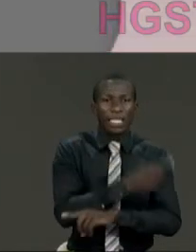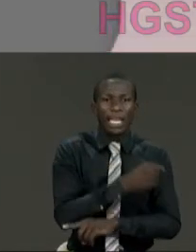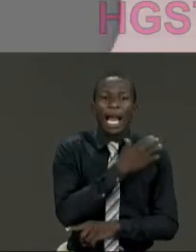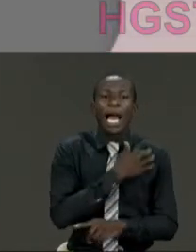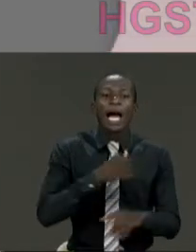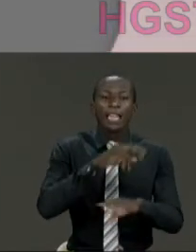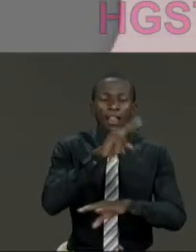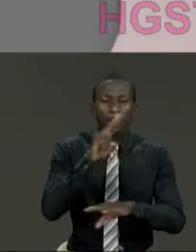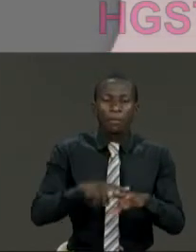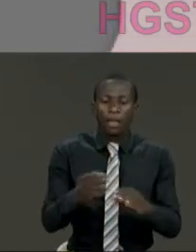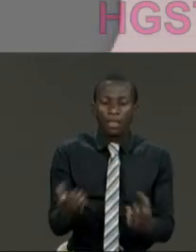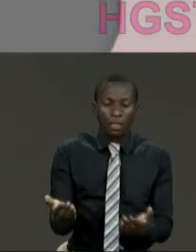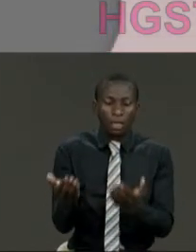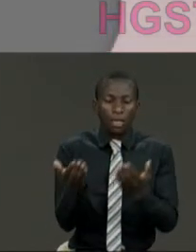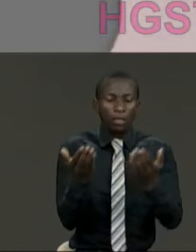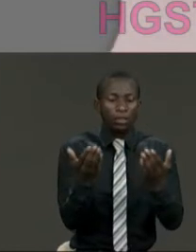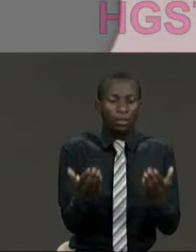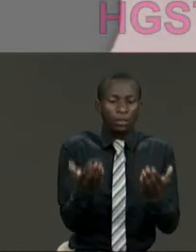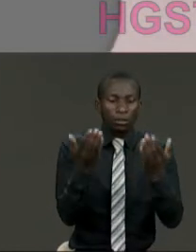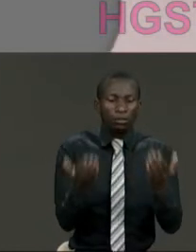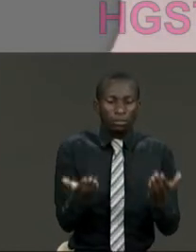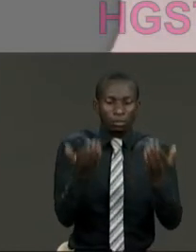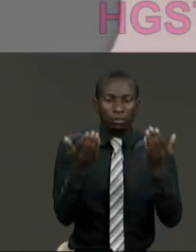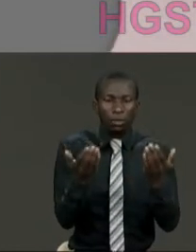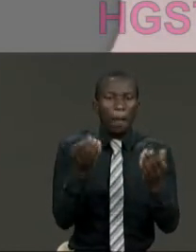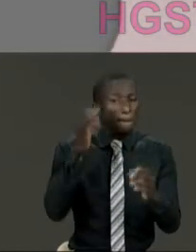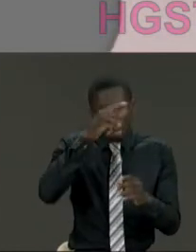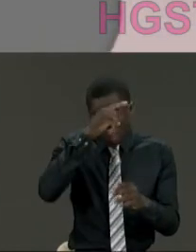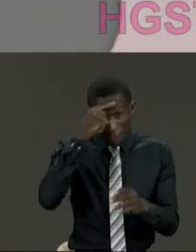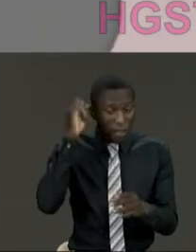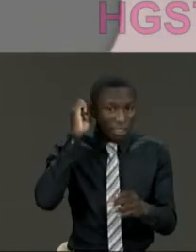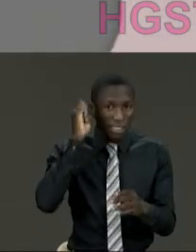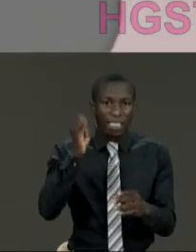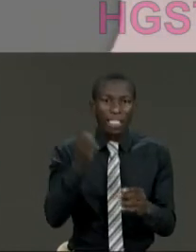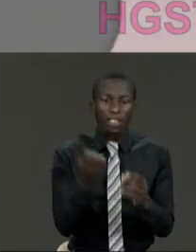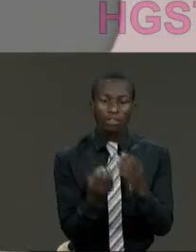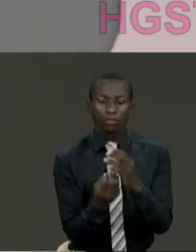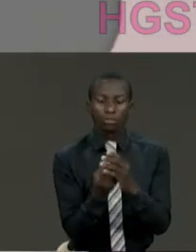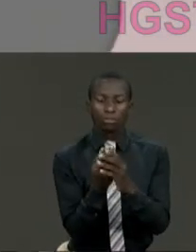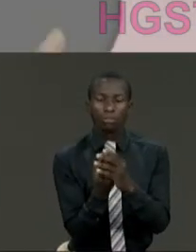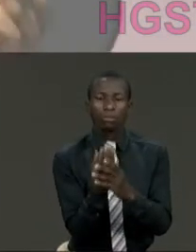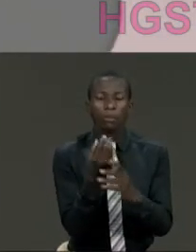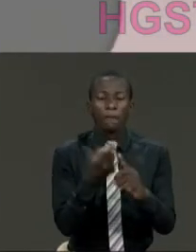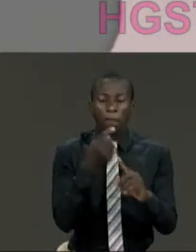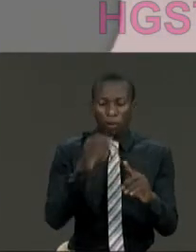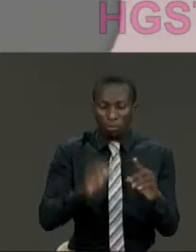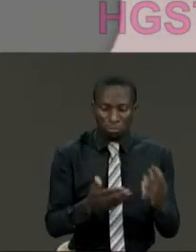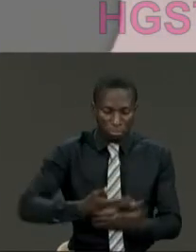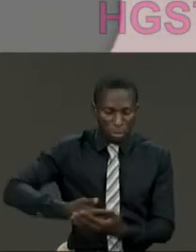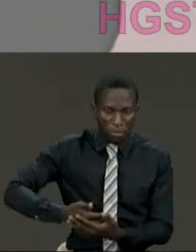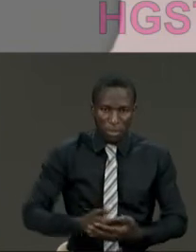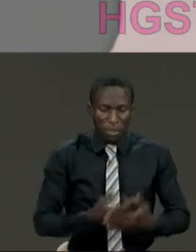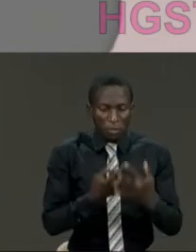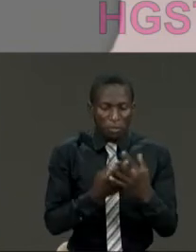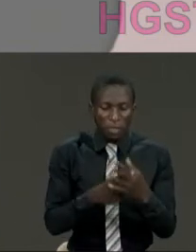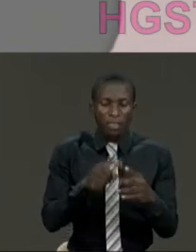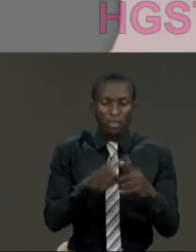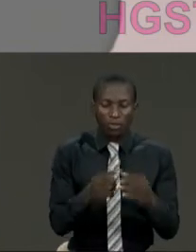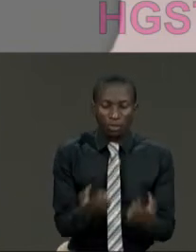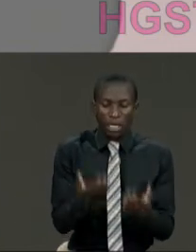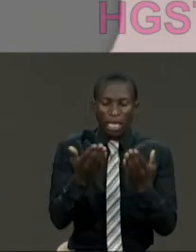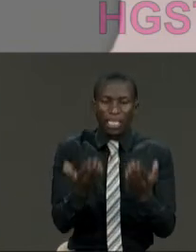normally carry him because he grew from childhood to adulthood, and they begin to carry him to